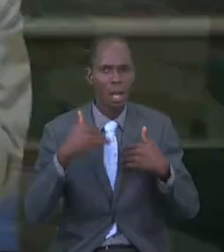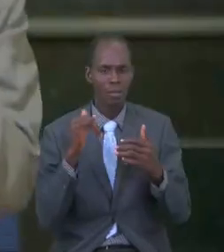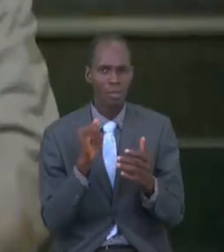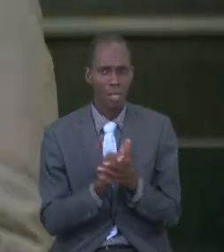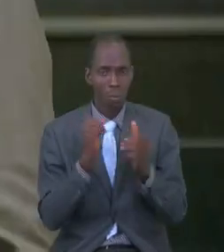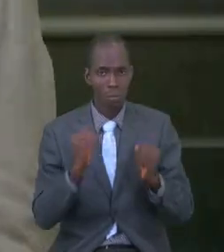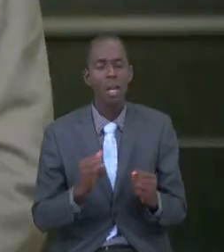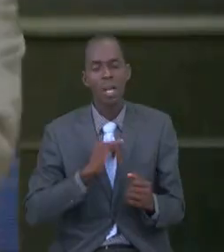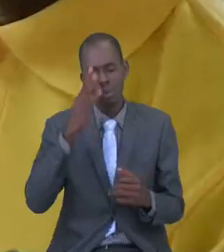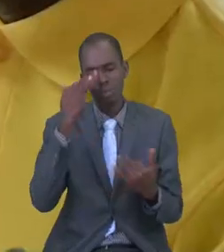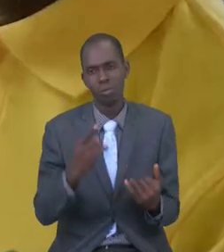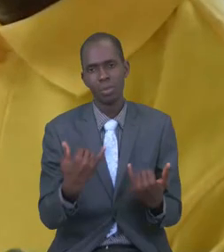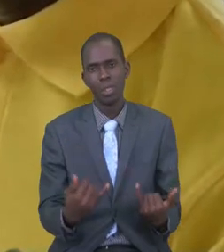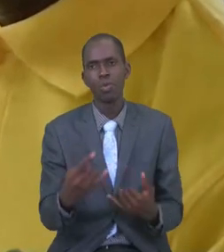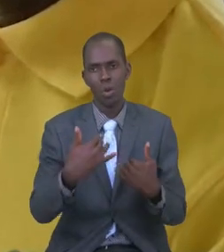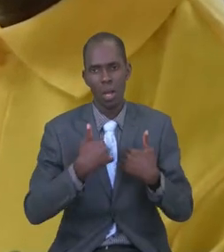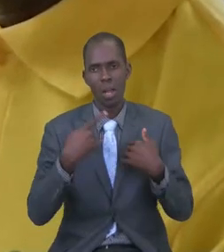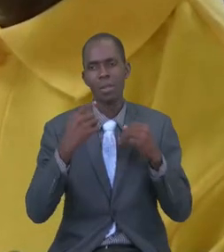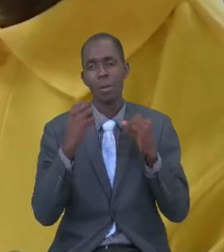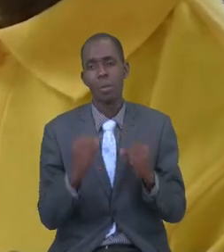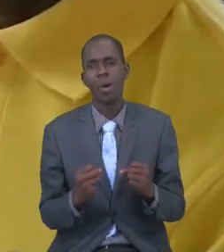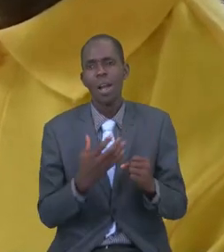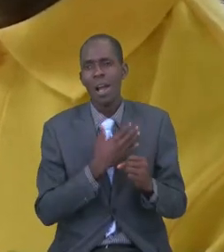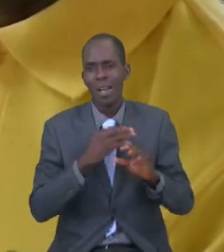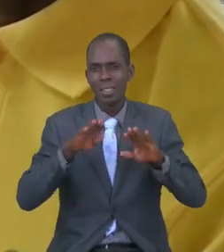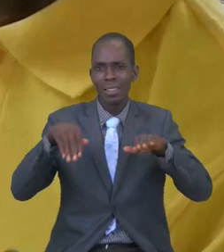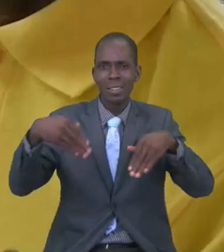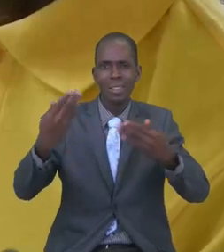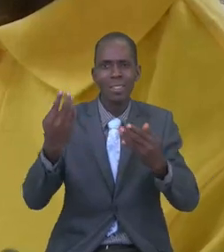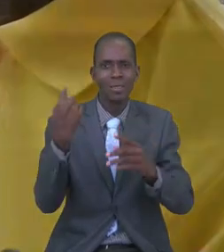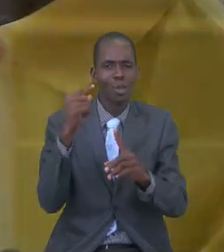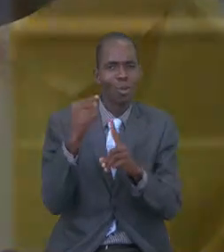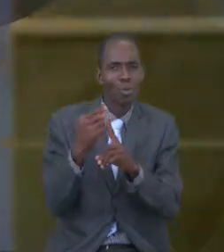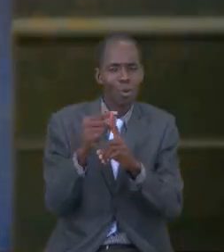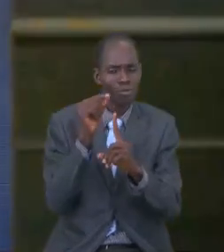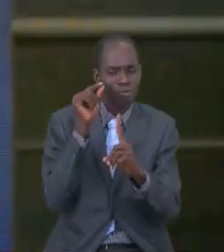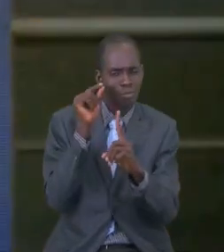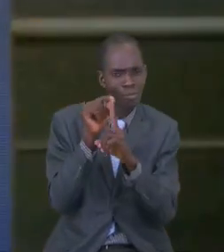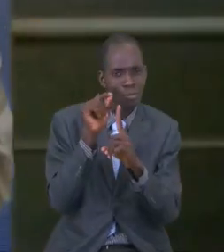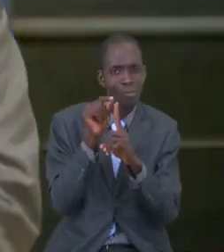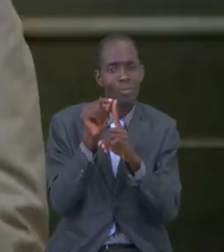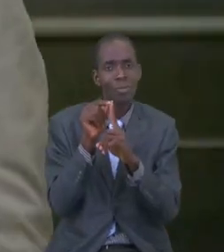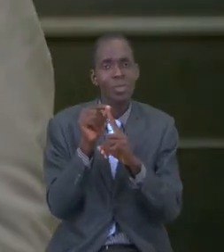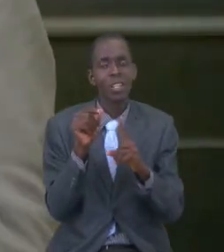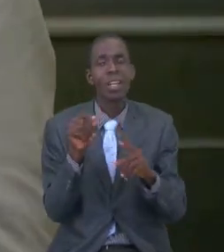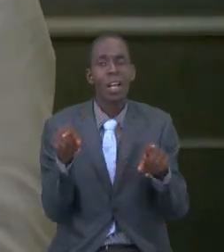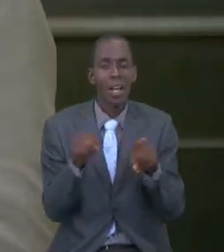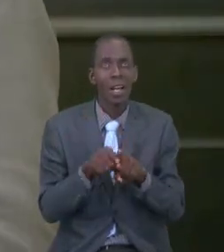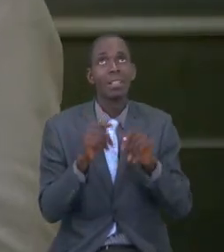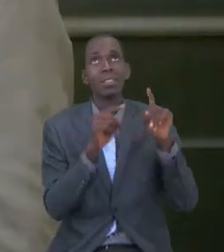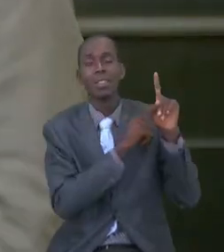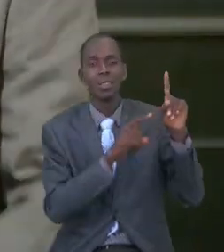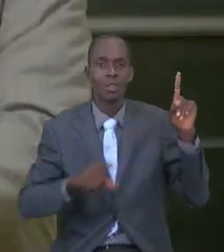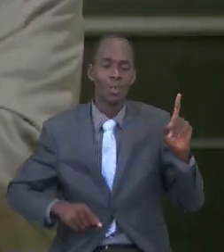you'll have the backbone. And deliver the message exactly as the Lord